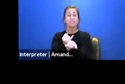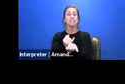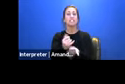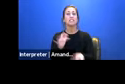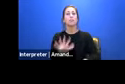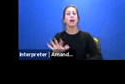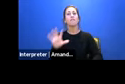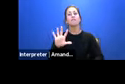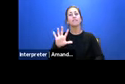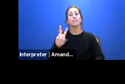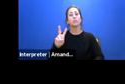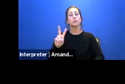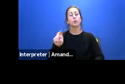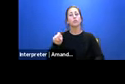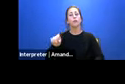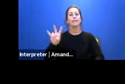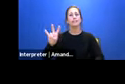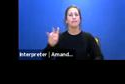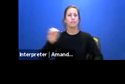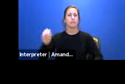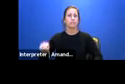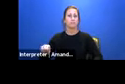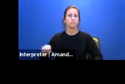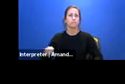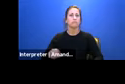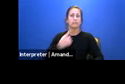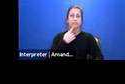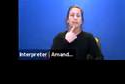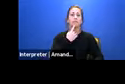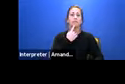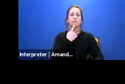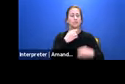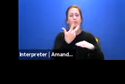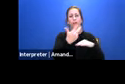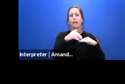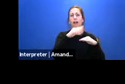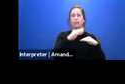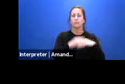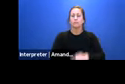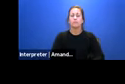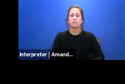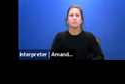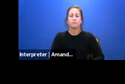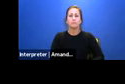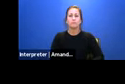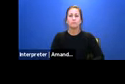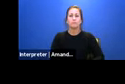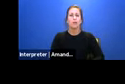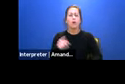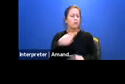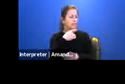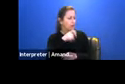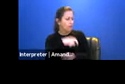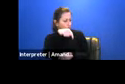52.7% of them with three or higher, scoring three or higher there. I think you ought to scroll your screen down, Dr.